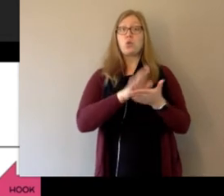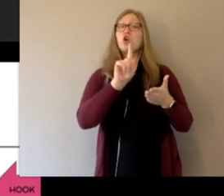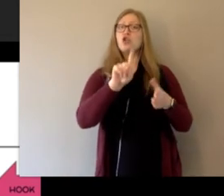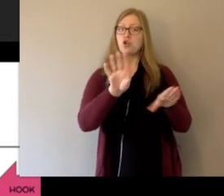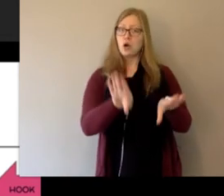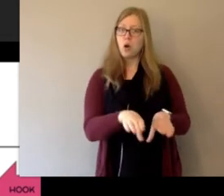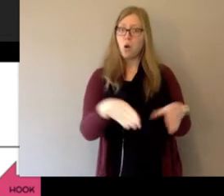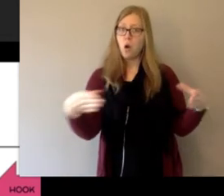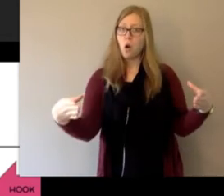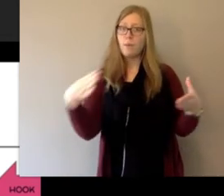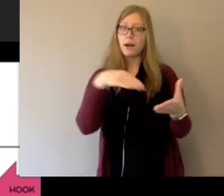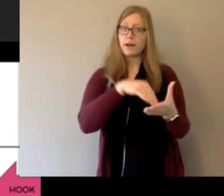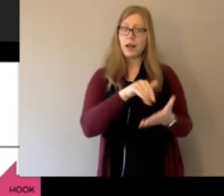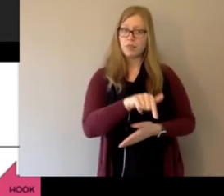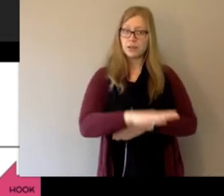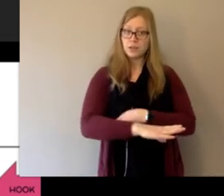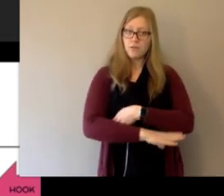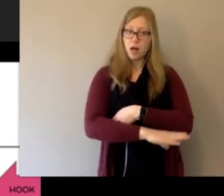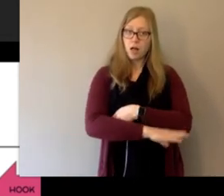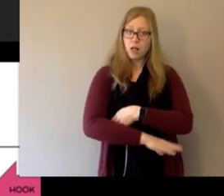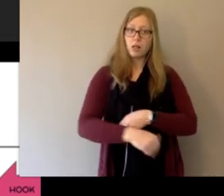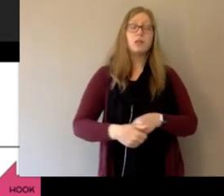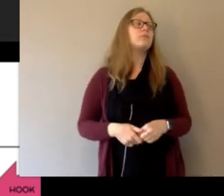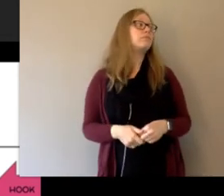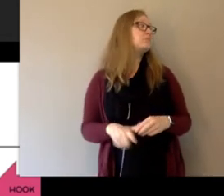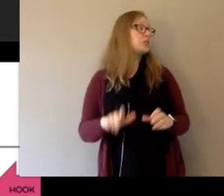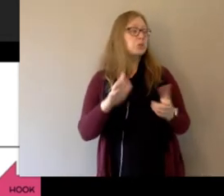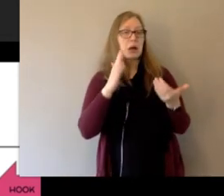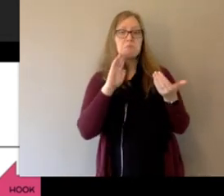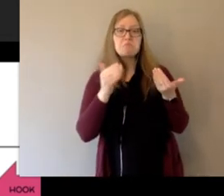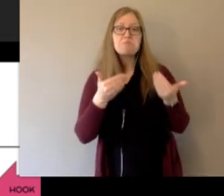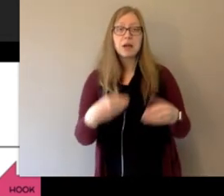a stance. I'm giving my opinion